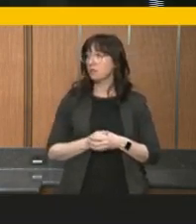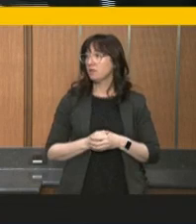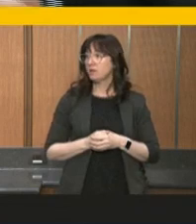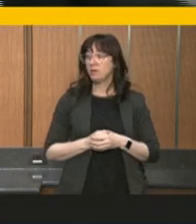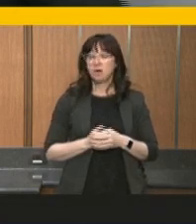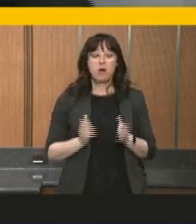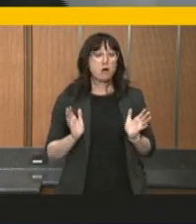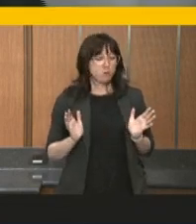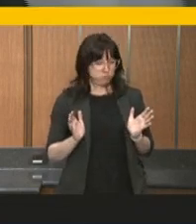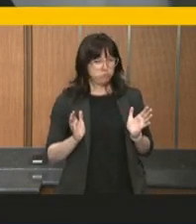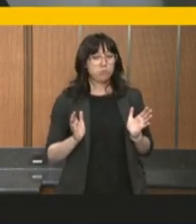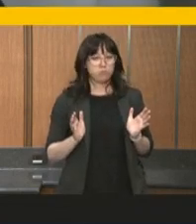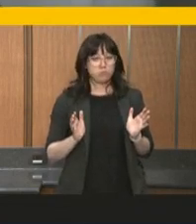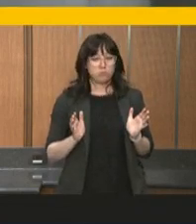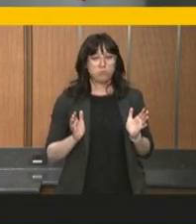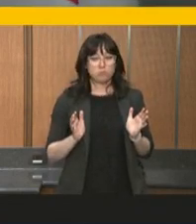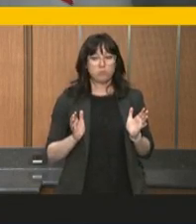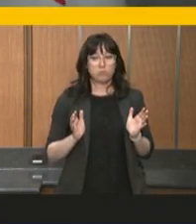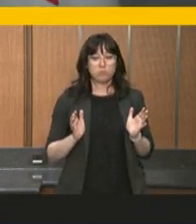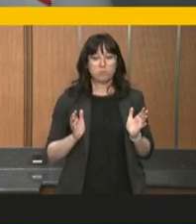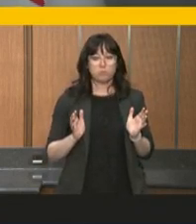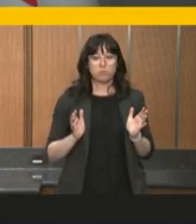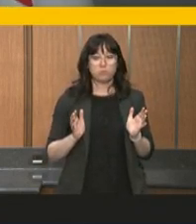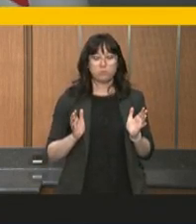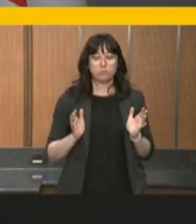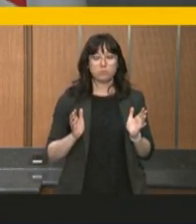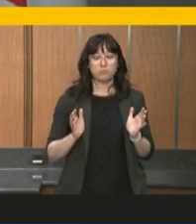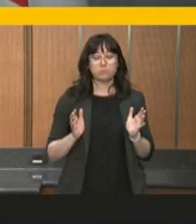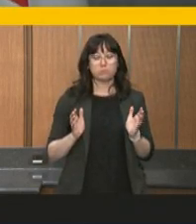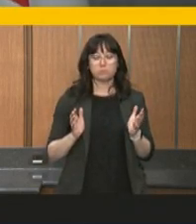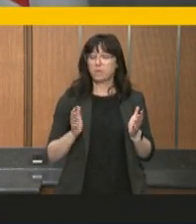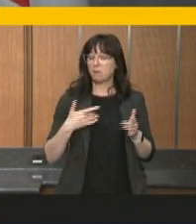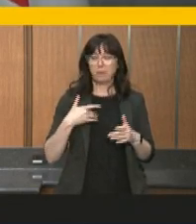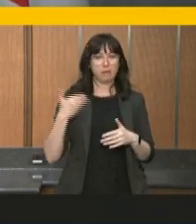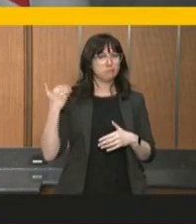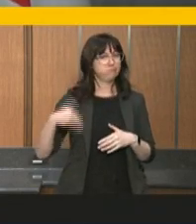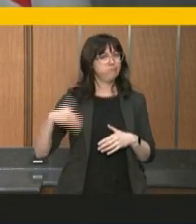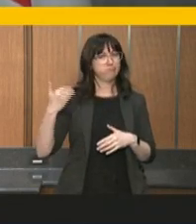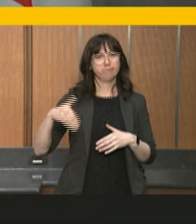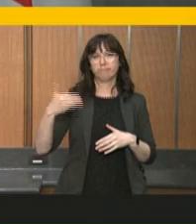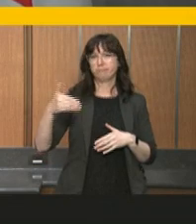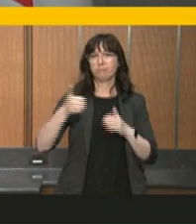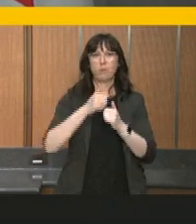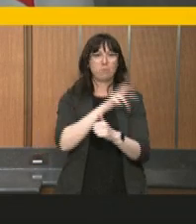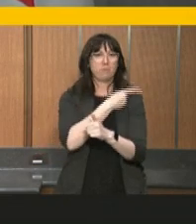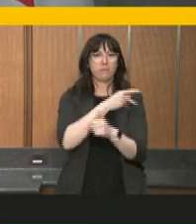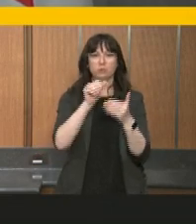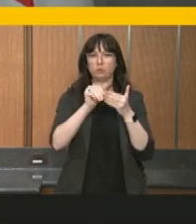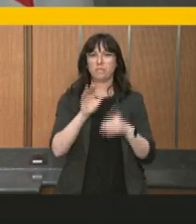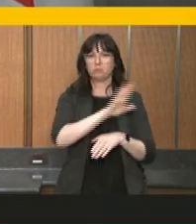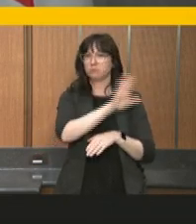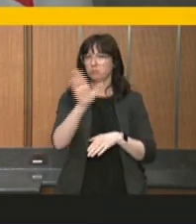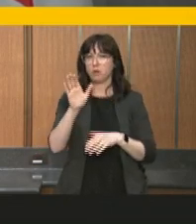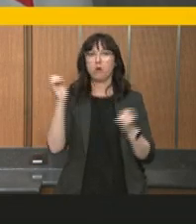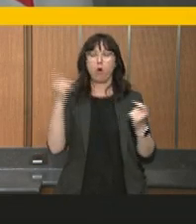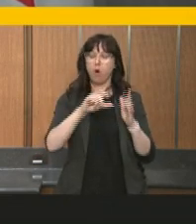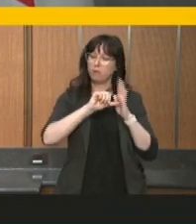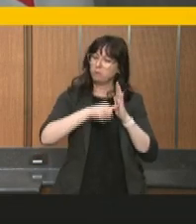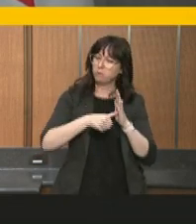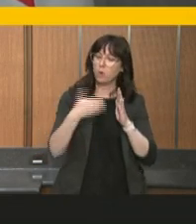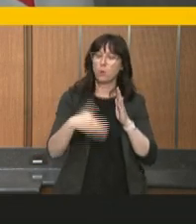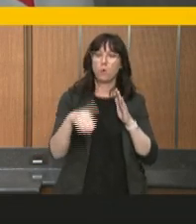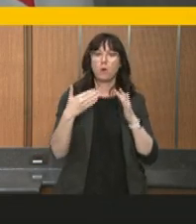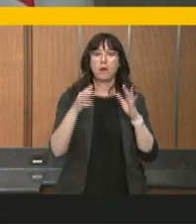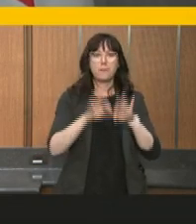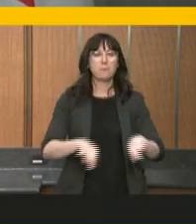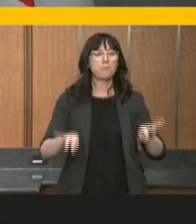I will also simply chair. I'm having very regular conversations with my provincial counterparts. All of them have stressed the importance